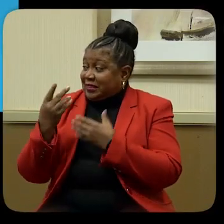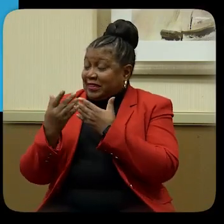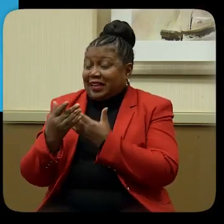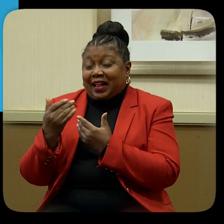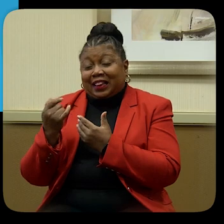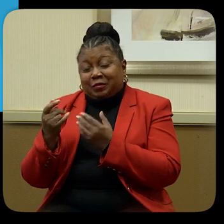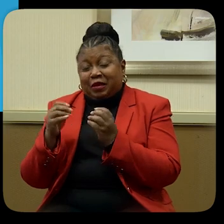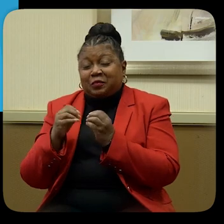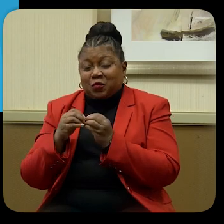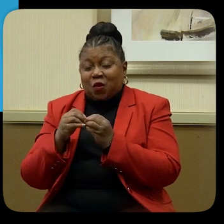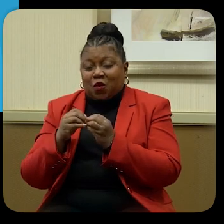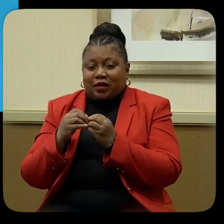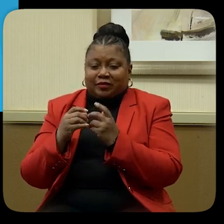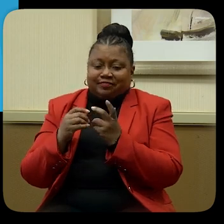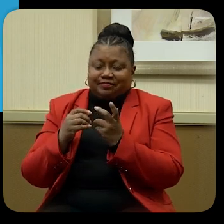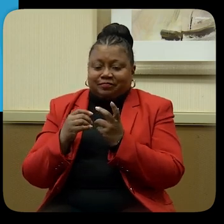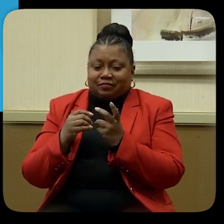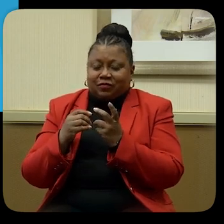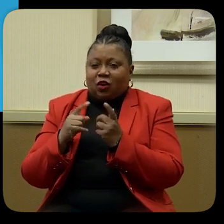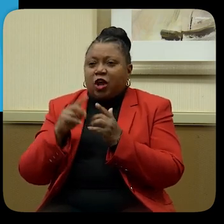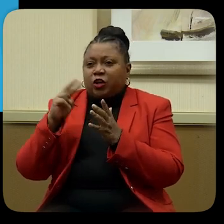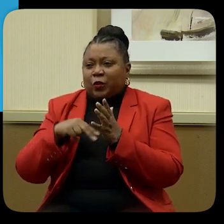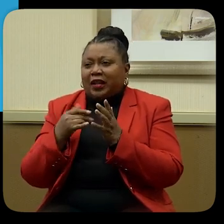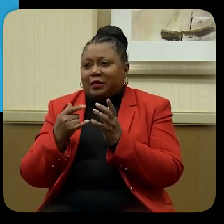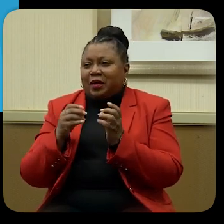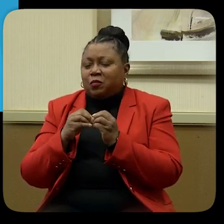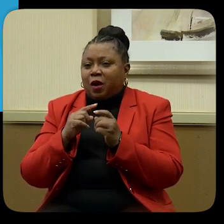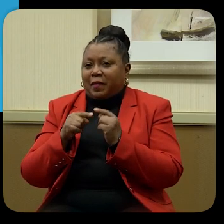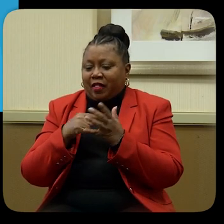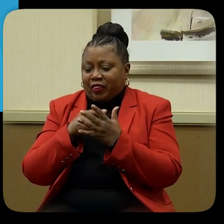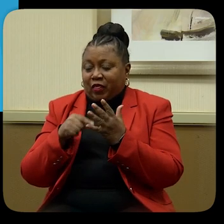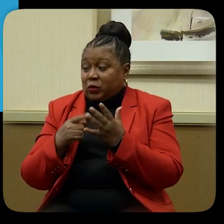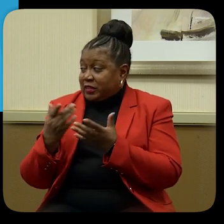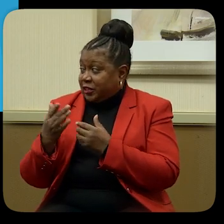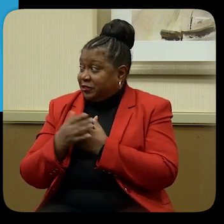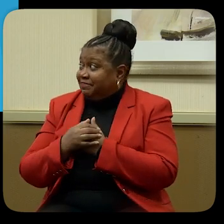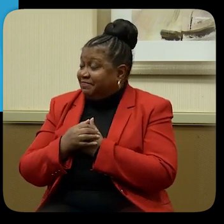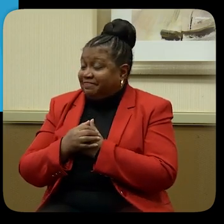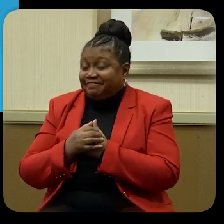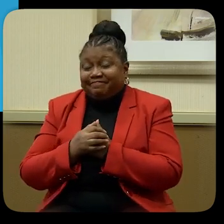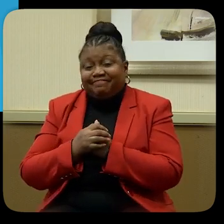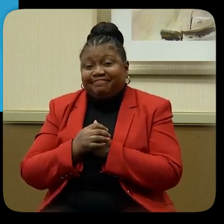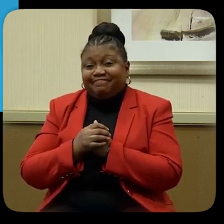a little bit more, or you can read a little bit more about those here.